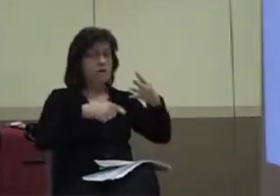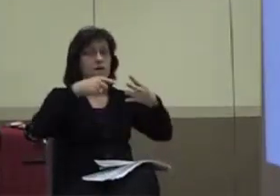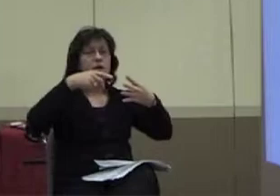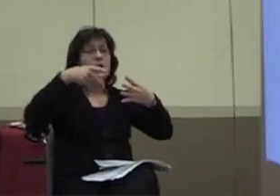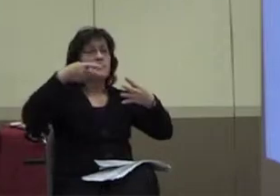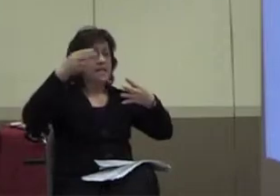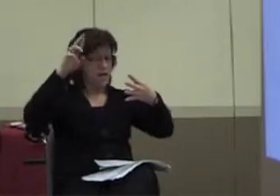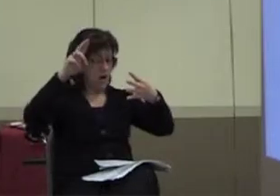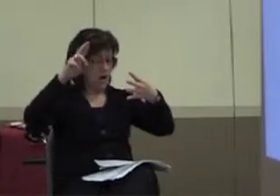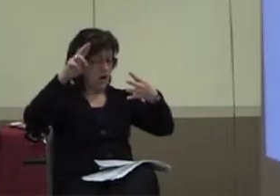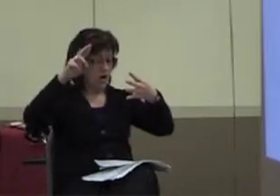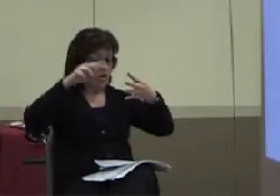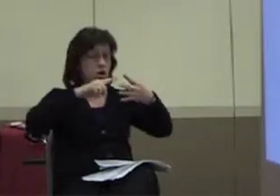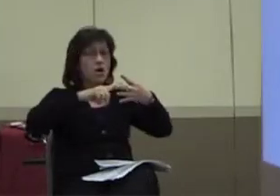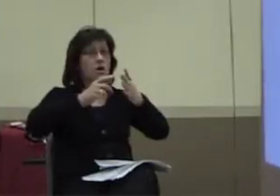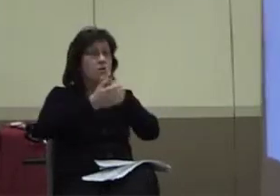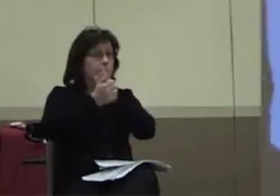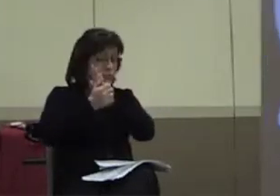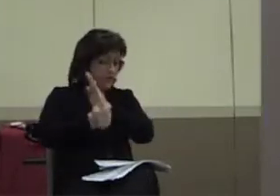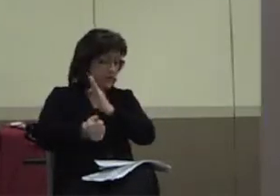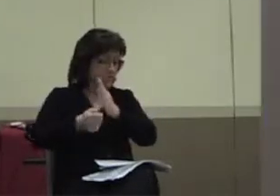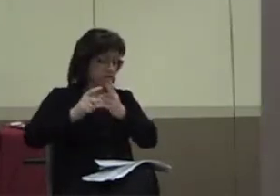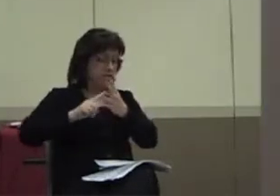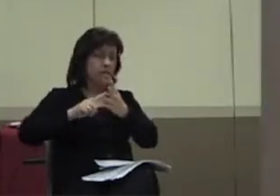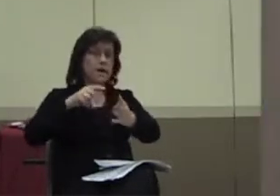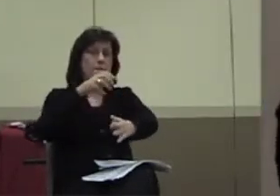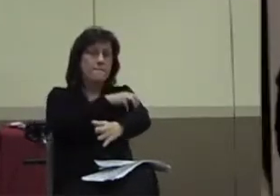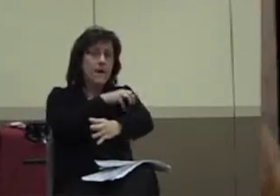And I'll tell you what each one of those means.